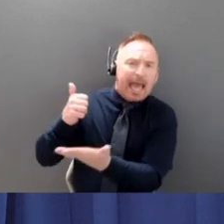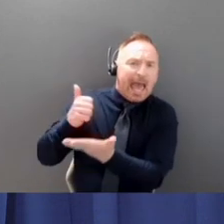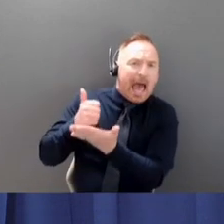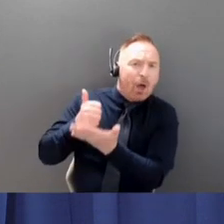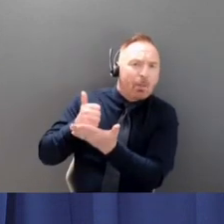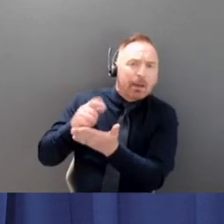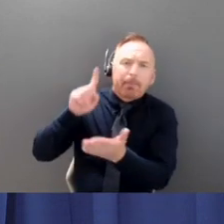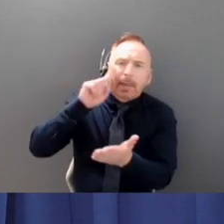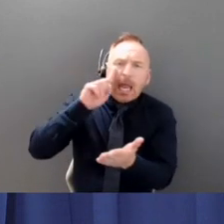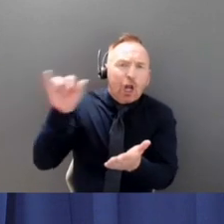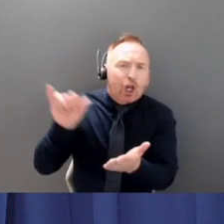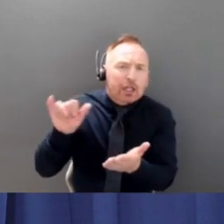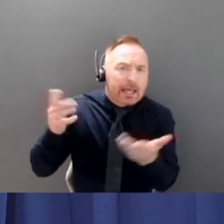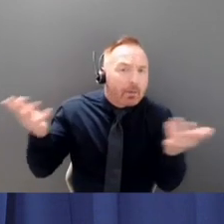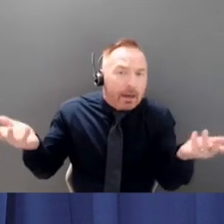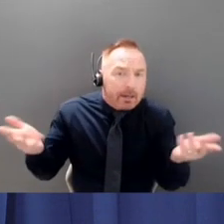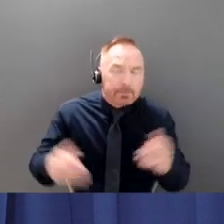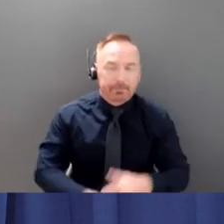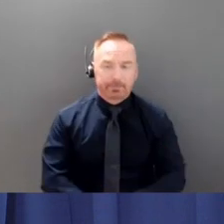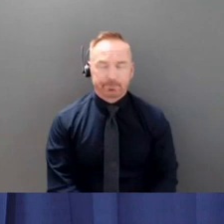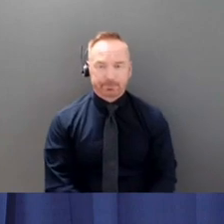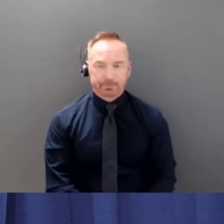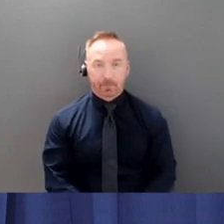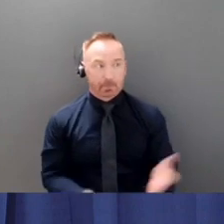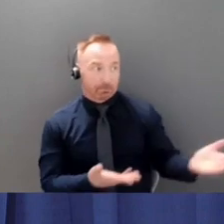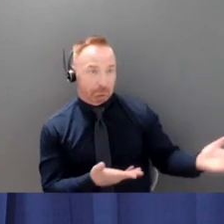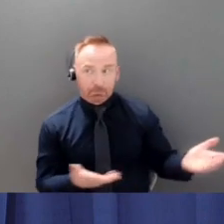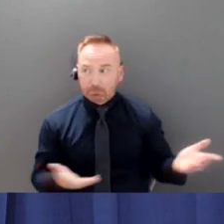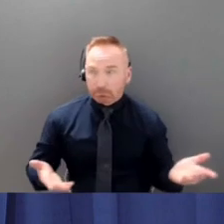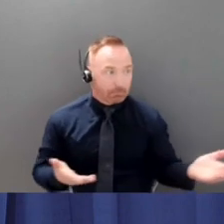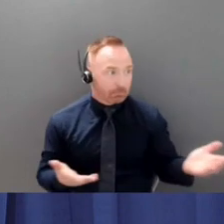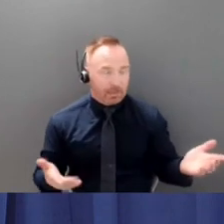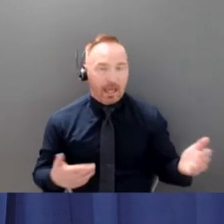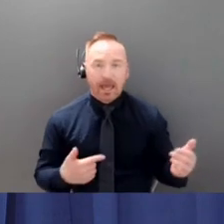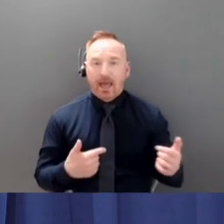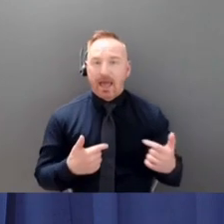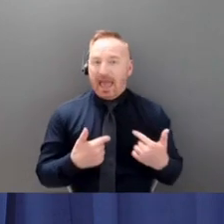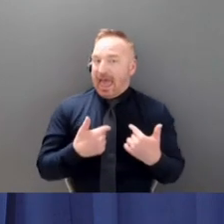You as well? Possibly, but not in French,